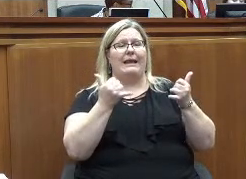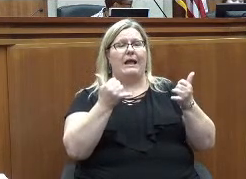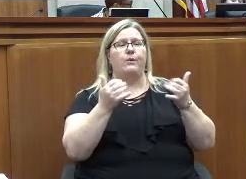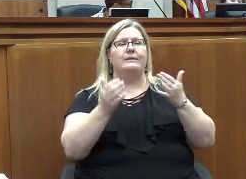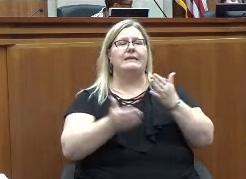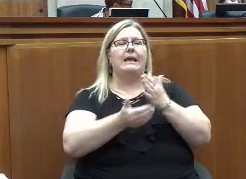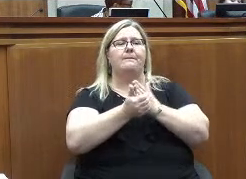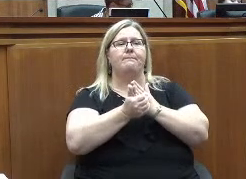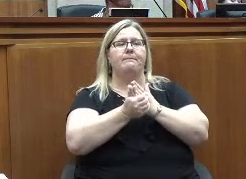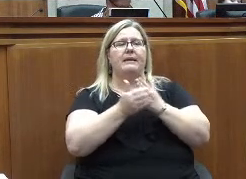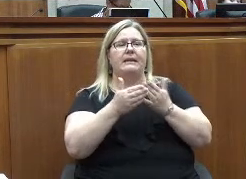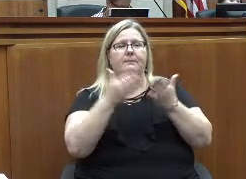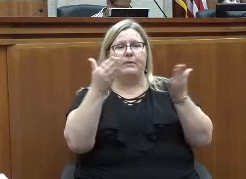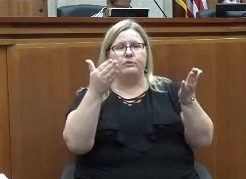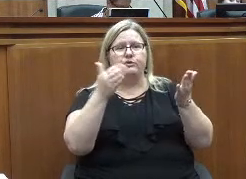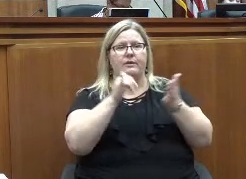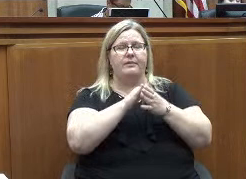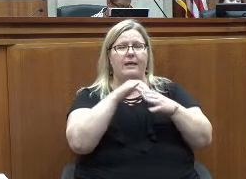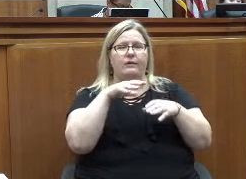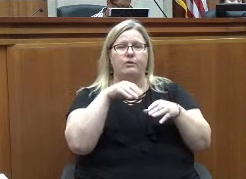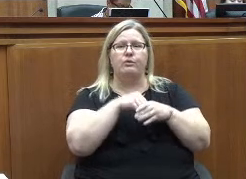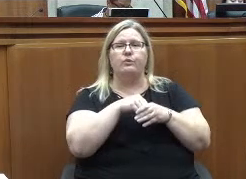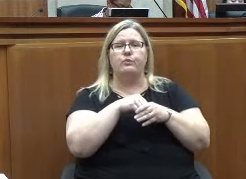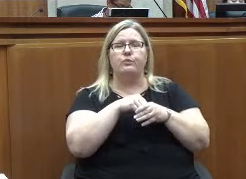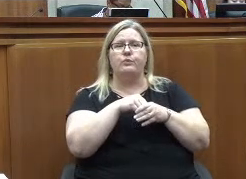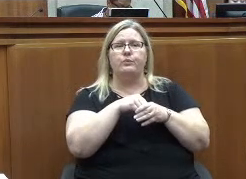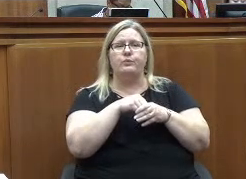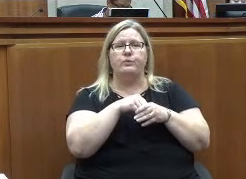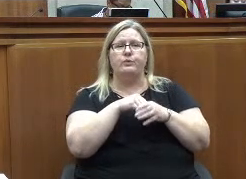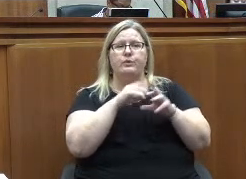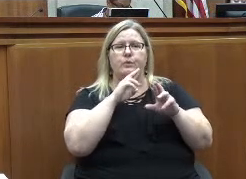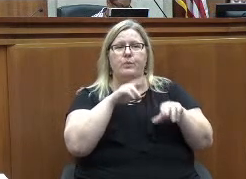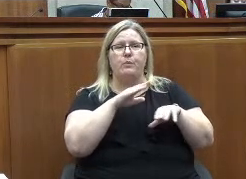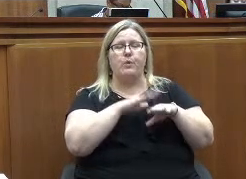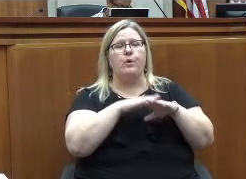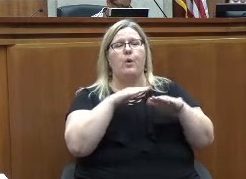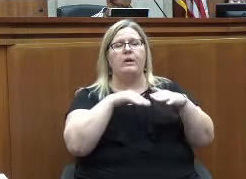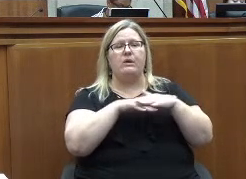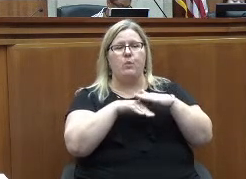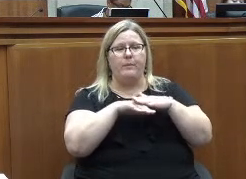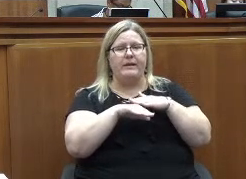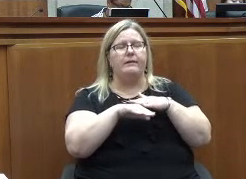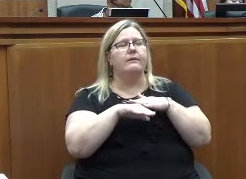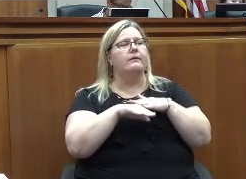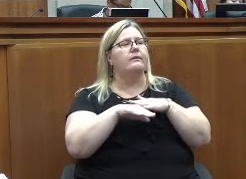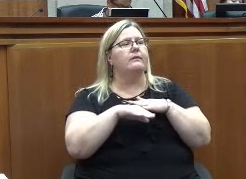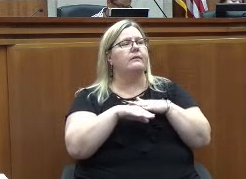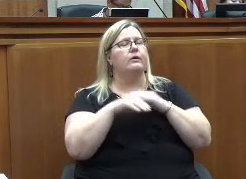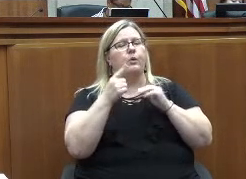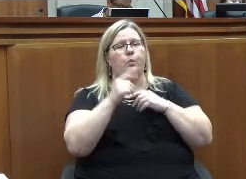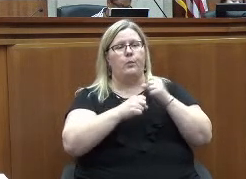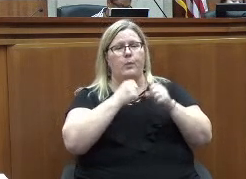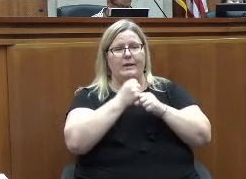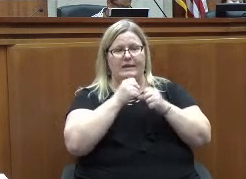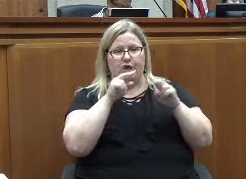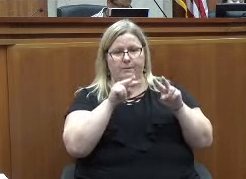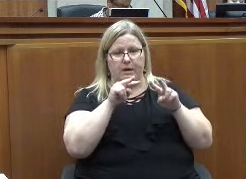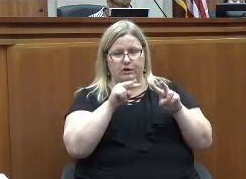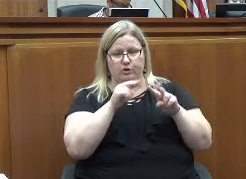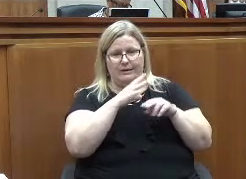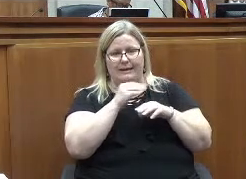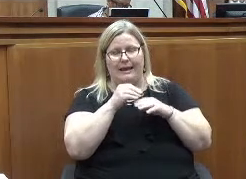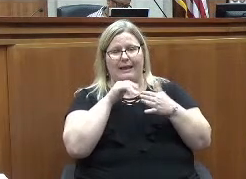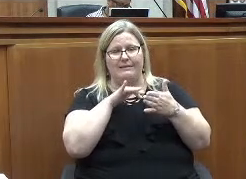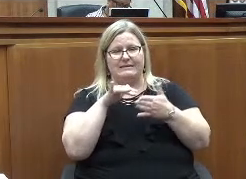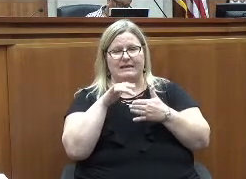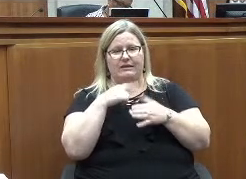motion, which would include report on the enrollment, 1 year of monitoring, and the study that